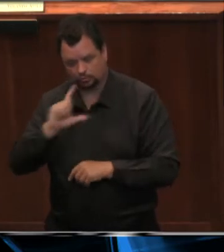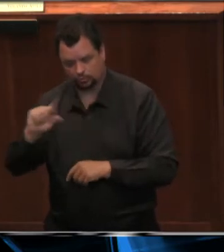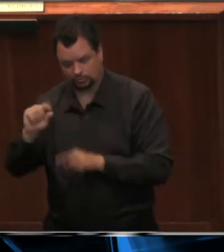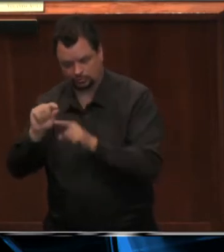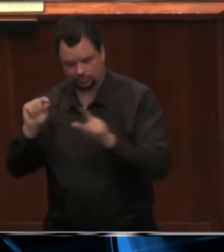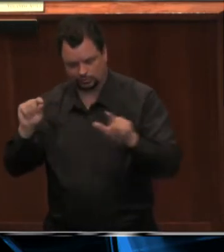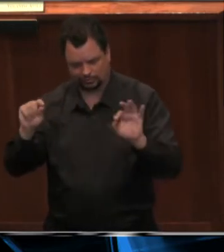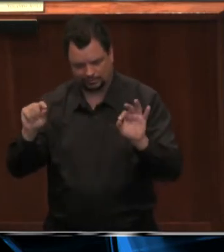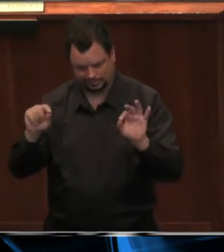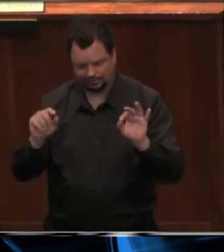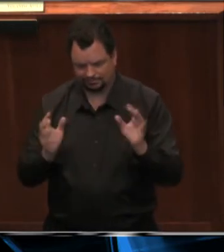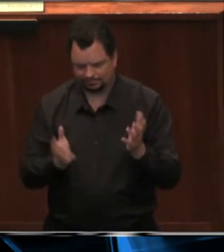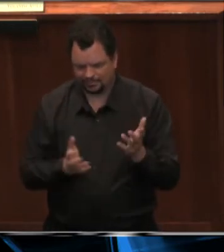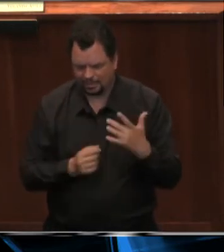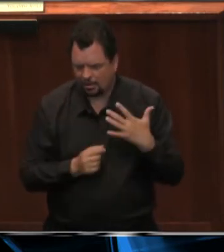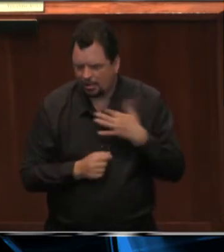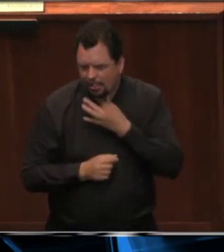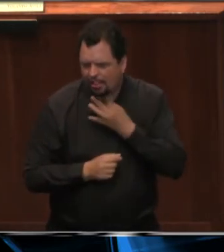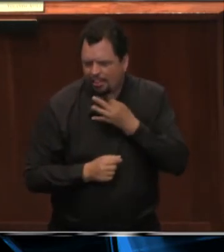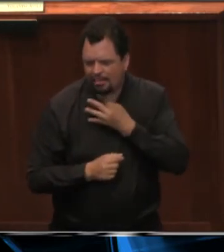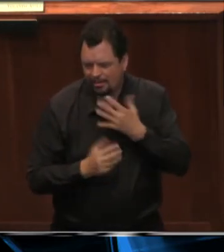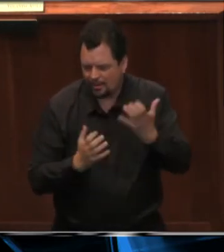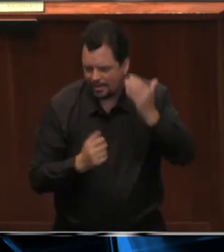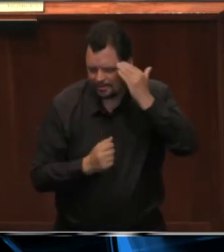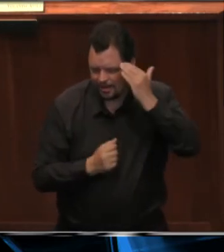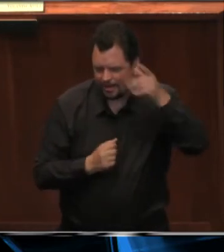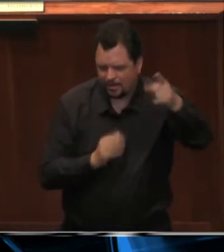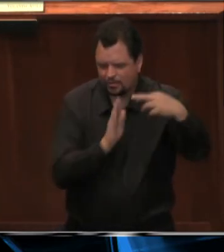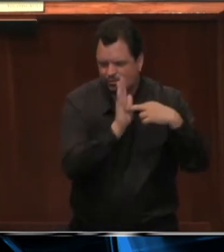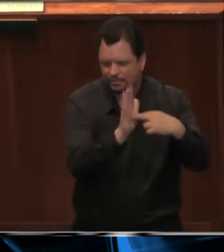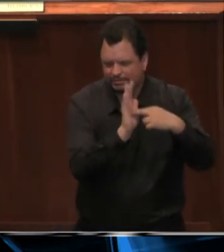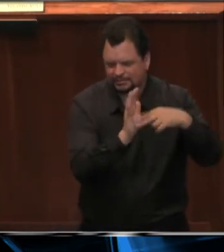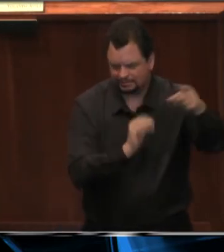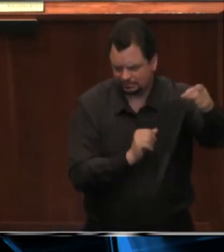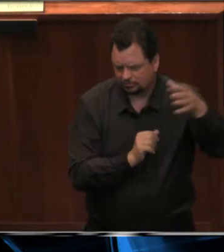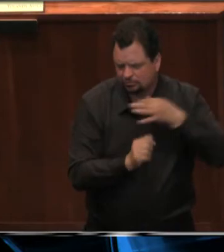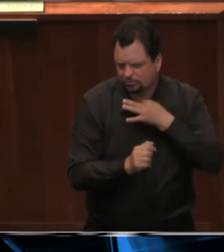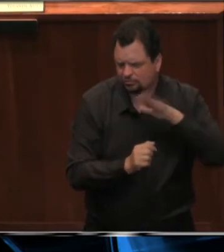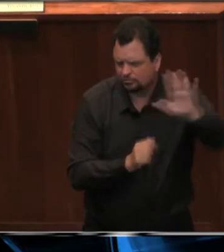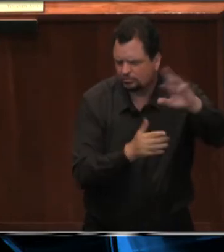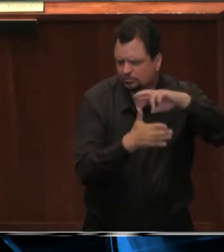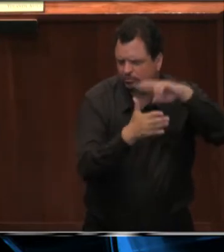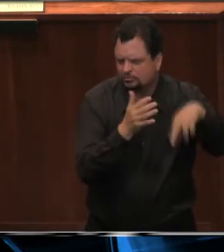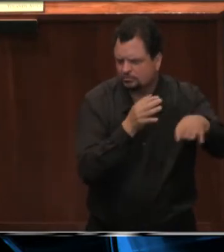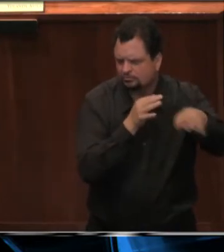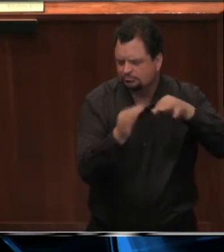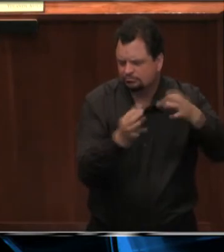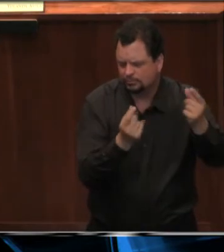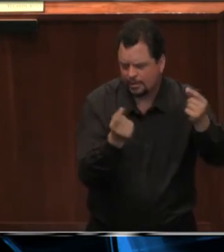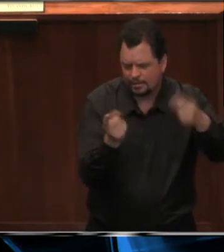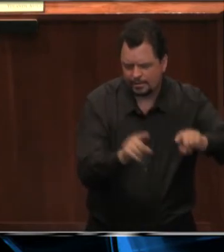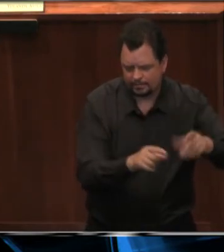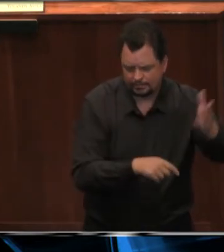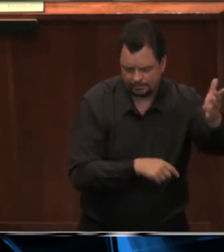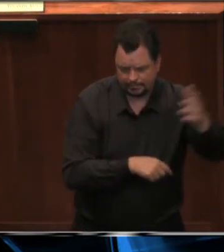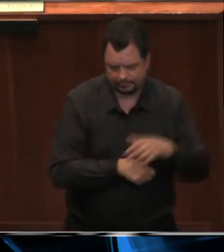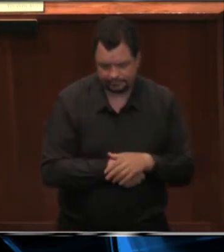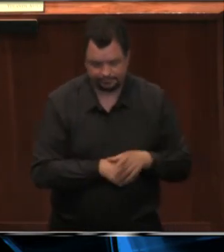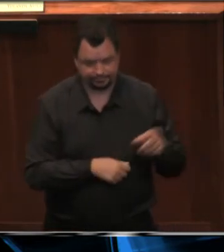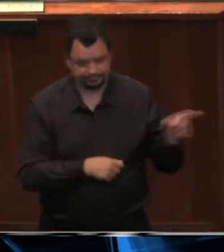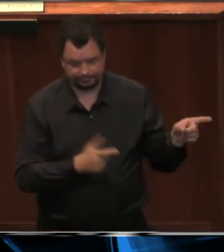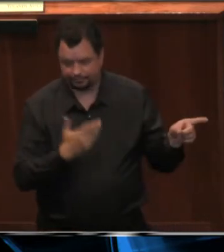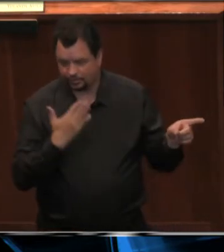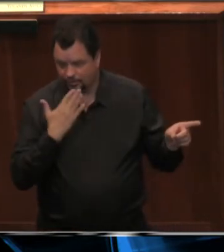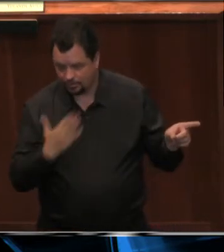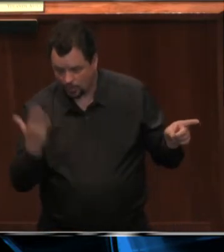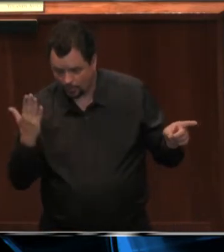hear from representatives from the Colorado Springs Conservatory, and I think that you will enjoy that as well. Yes, good morning, board members. So we are